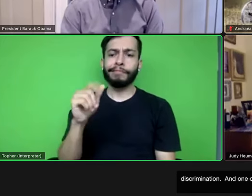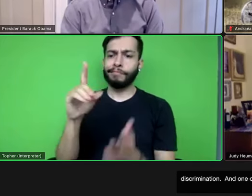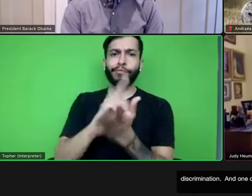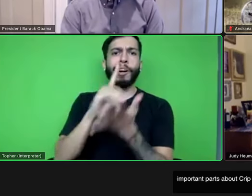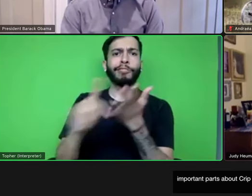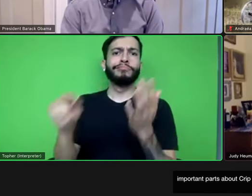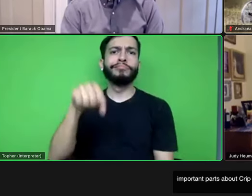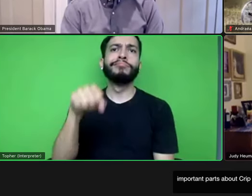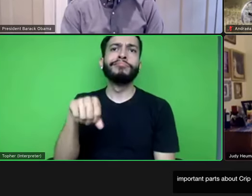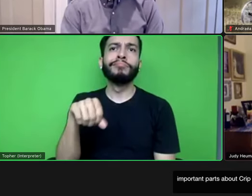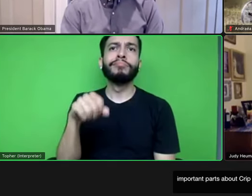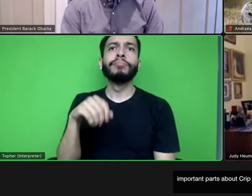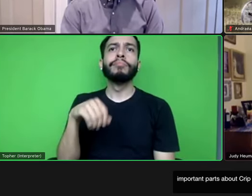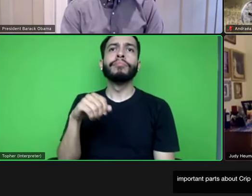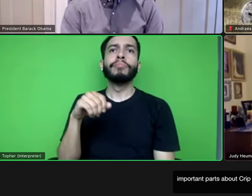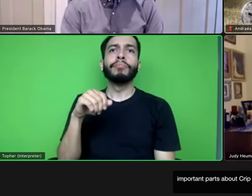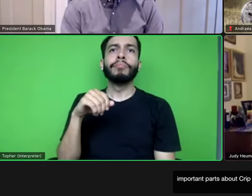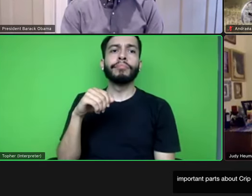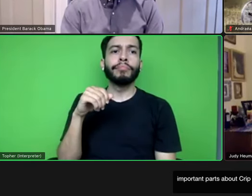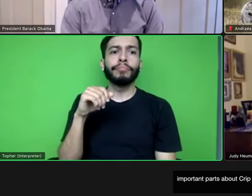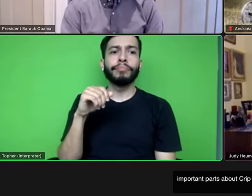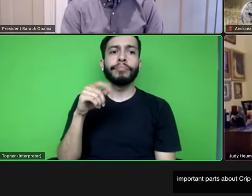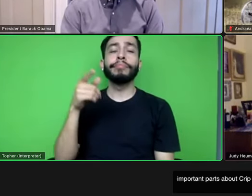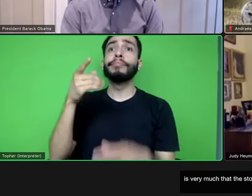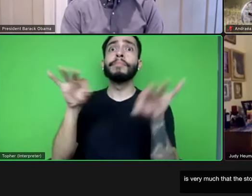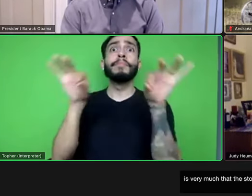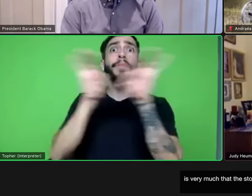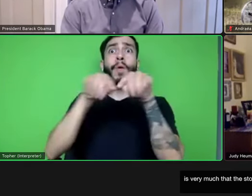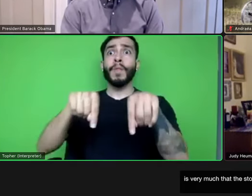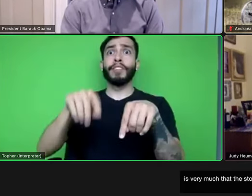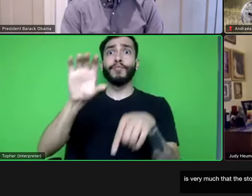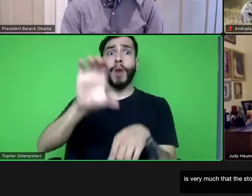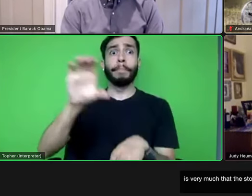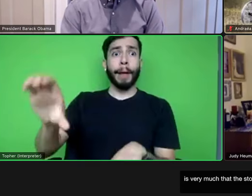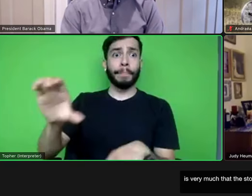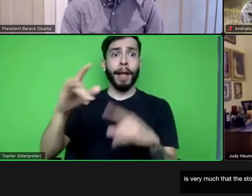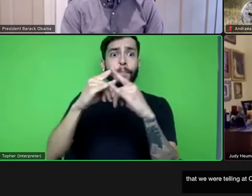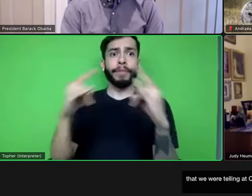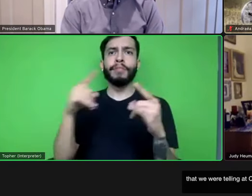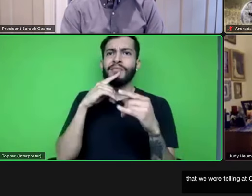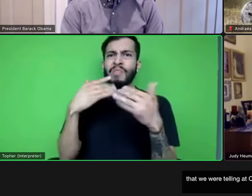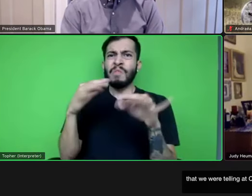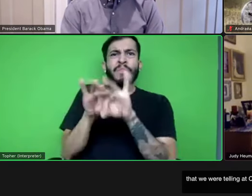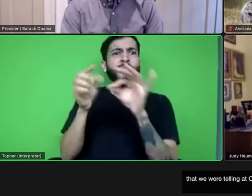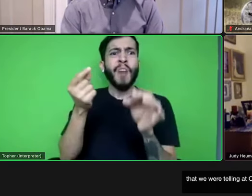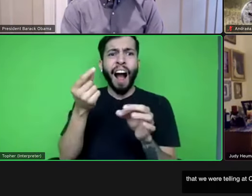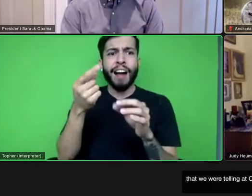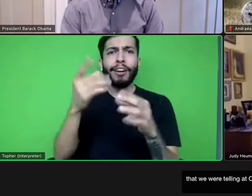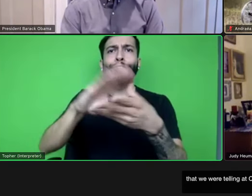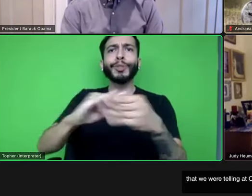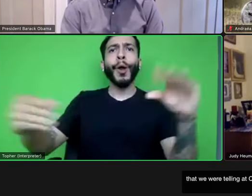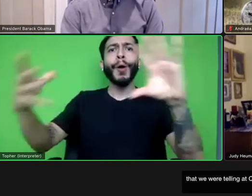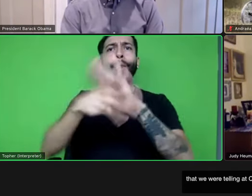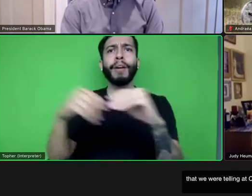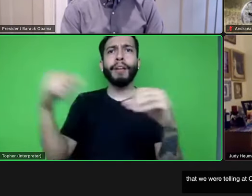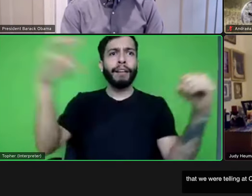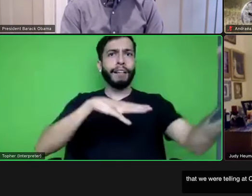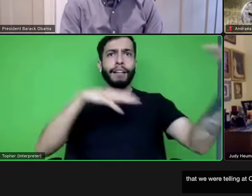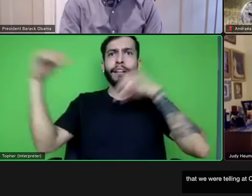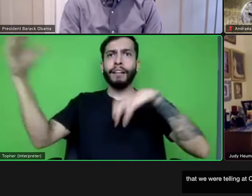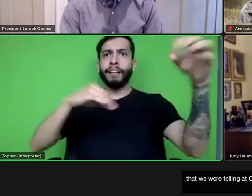that the stories that we were telling at Crip Camp that we continue to tell really have